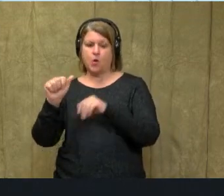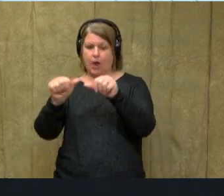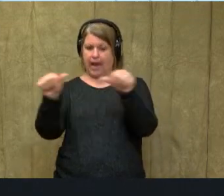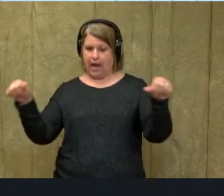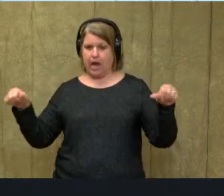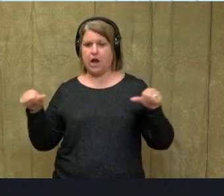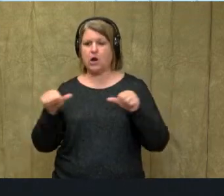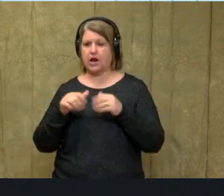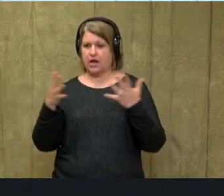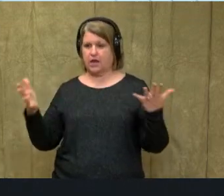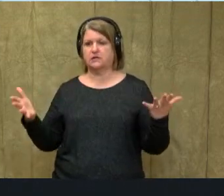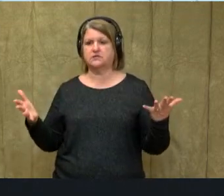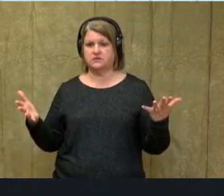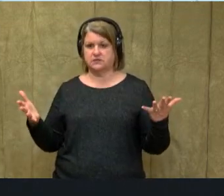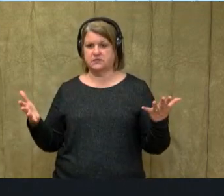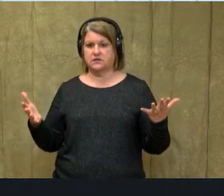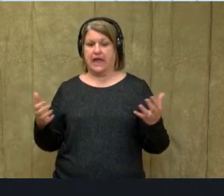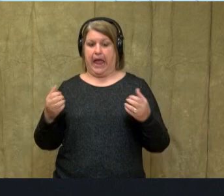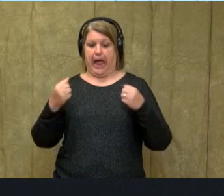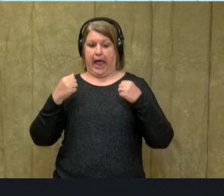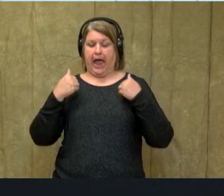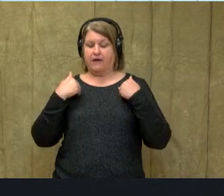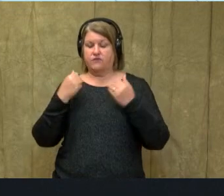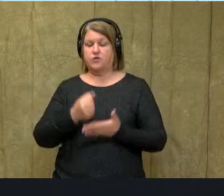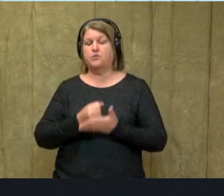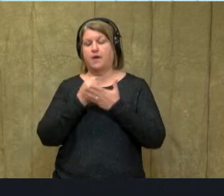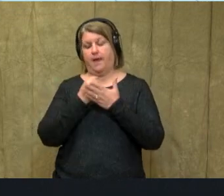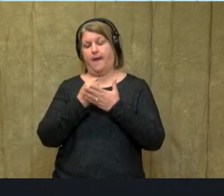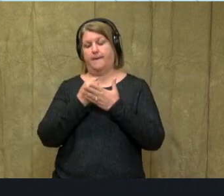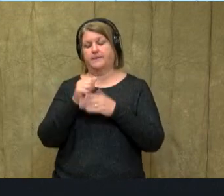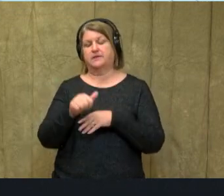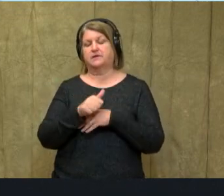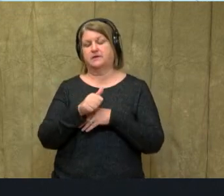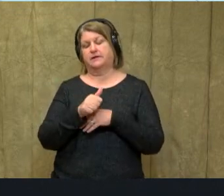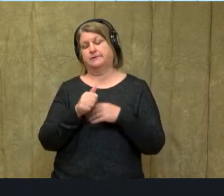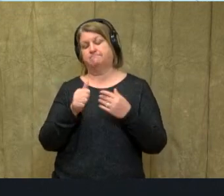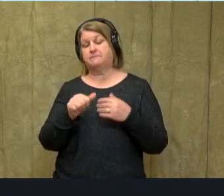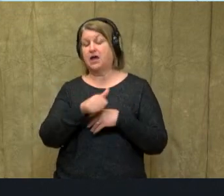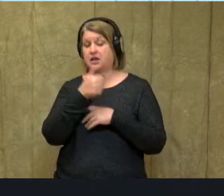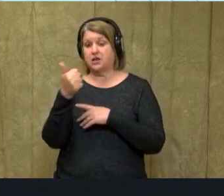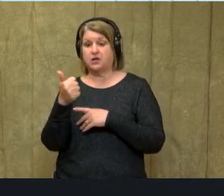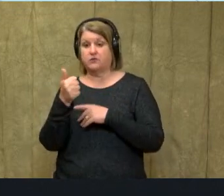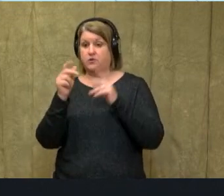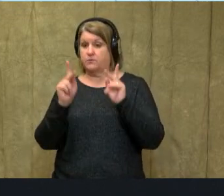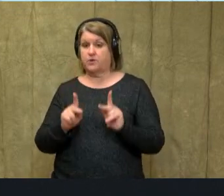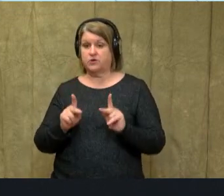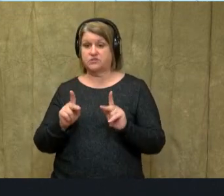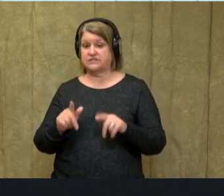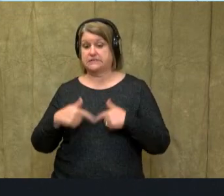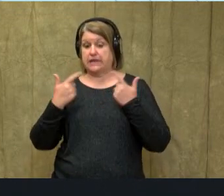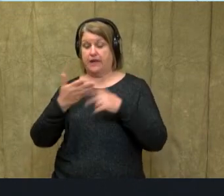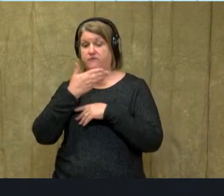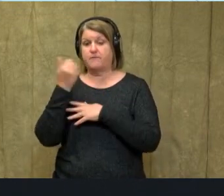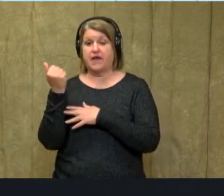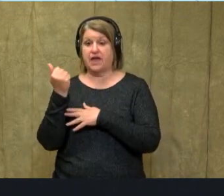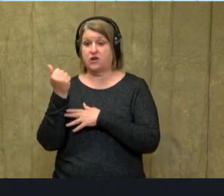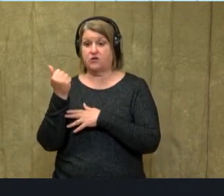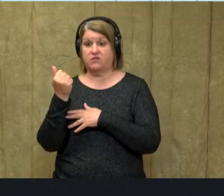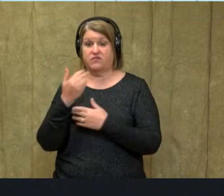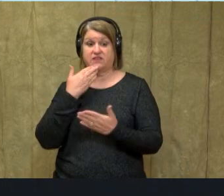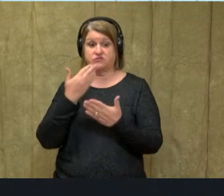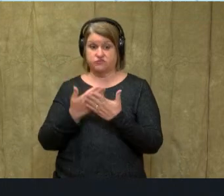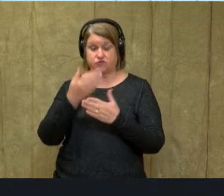making someone else's life better? And often it's good material to include in